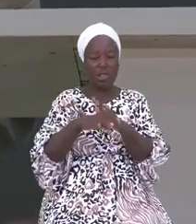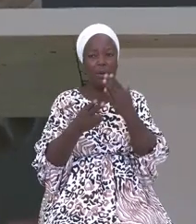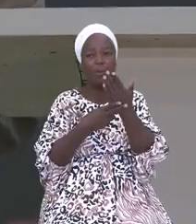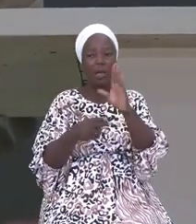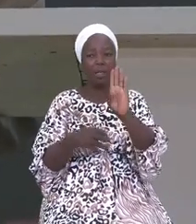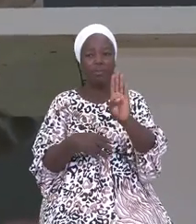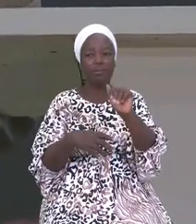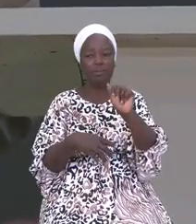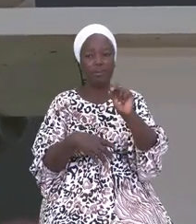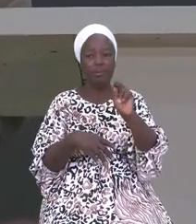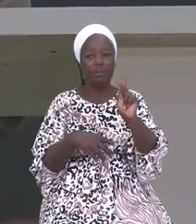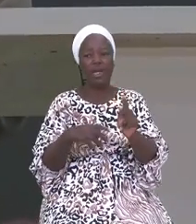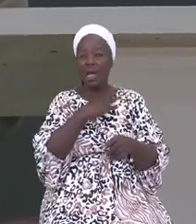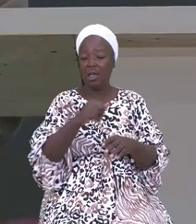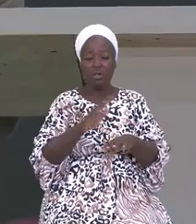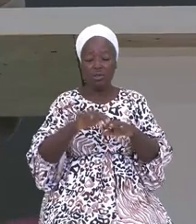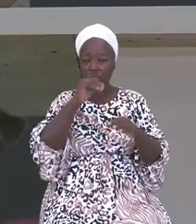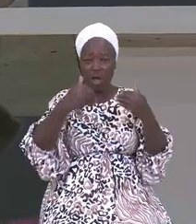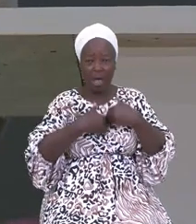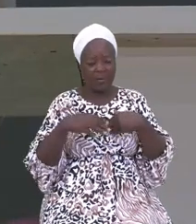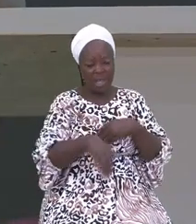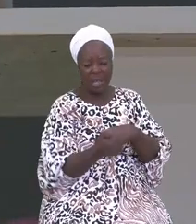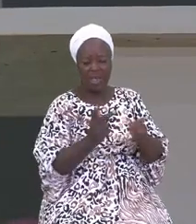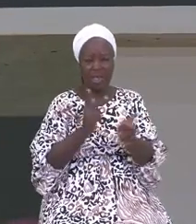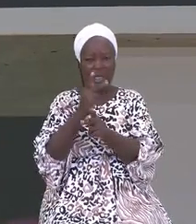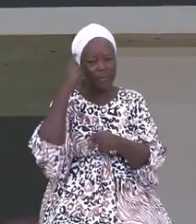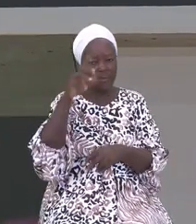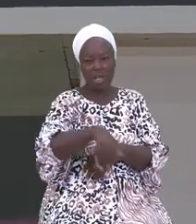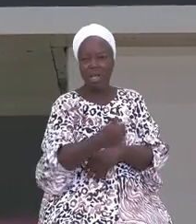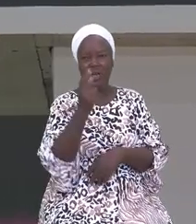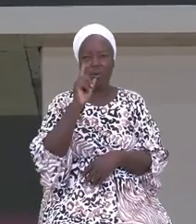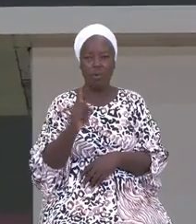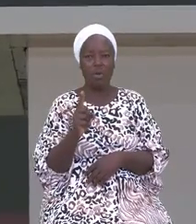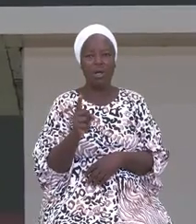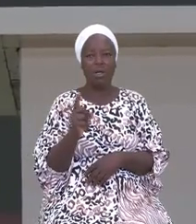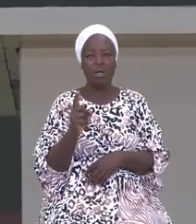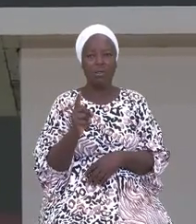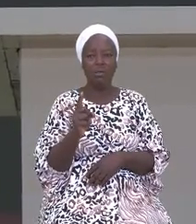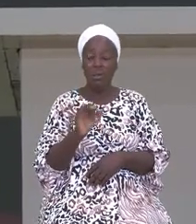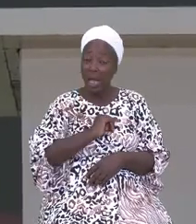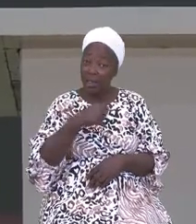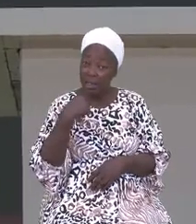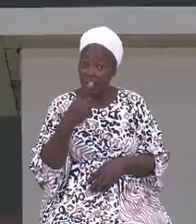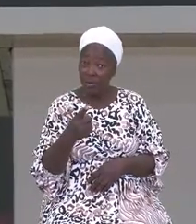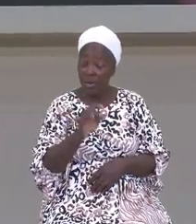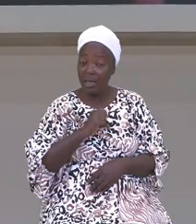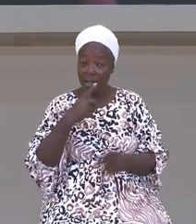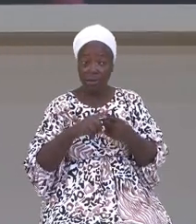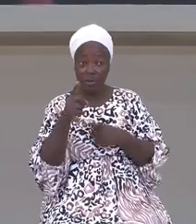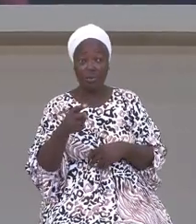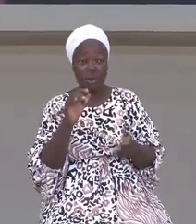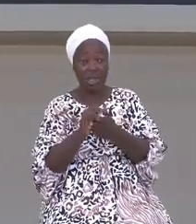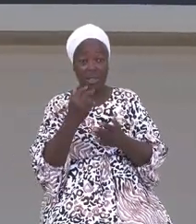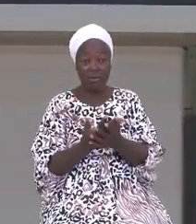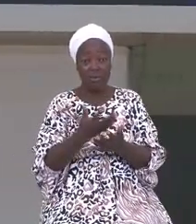and doesn't have any care for anyone, I tell you, I say unto you, that a